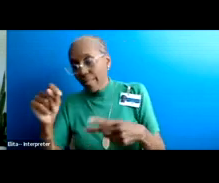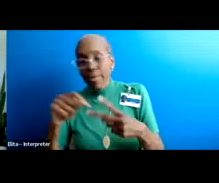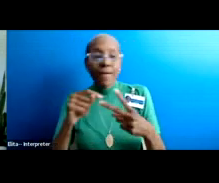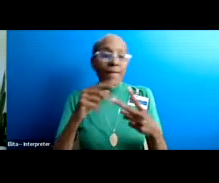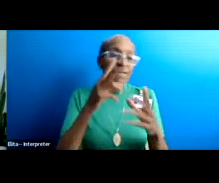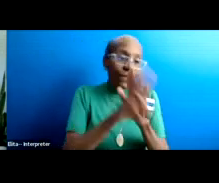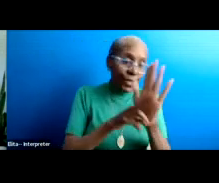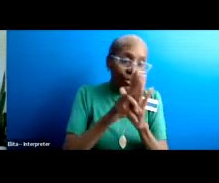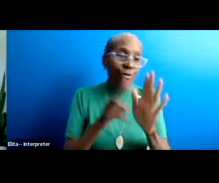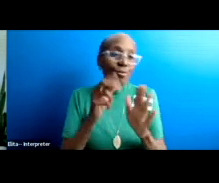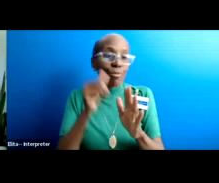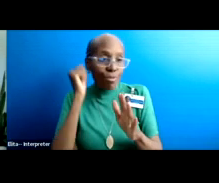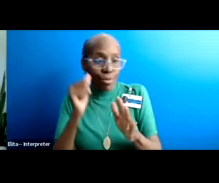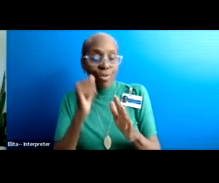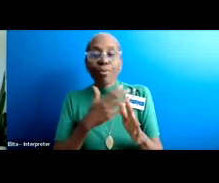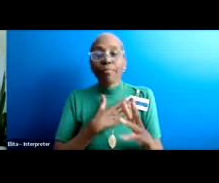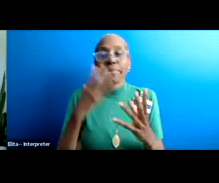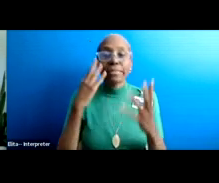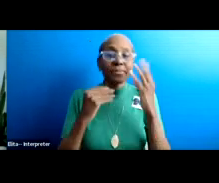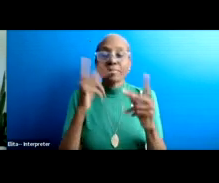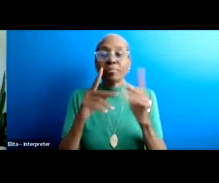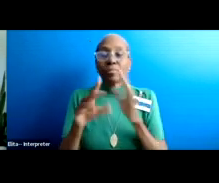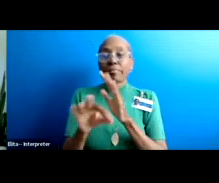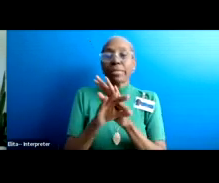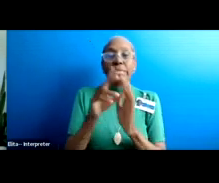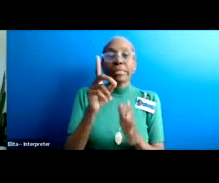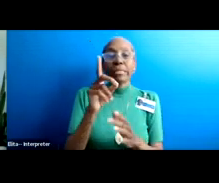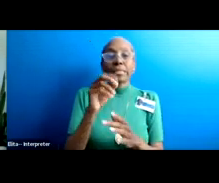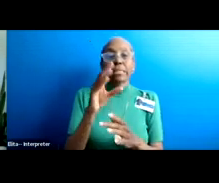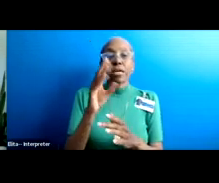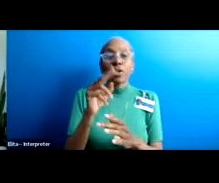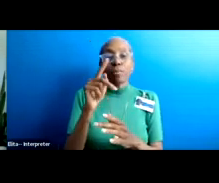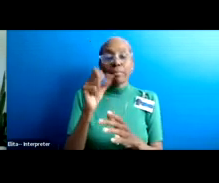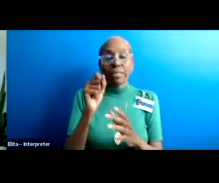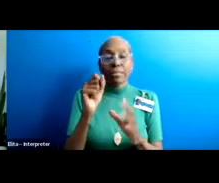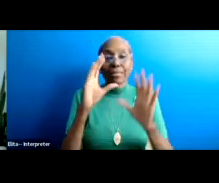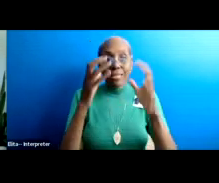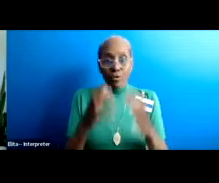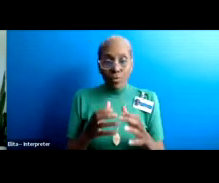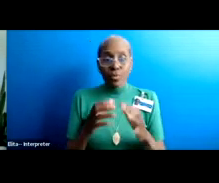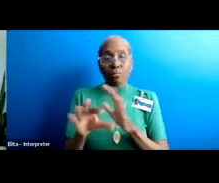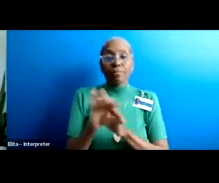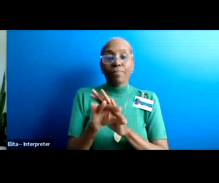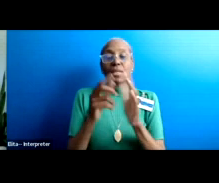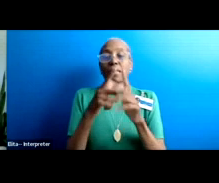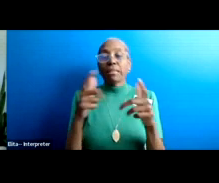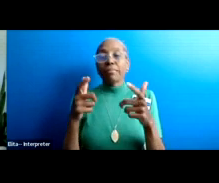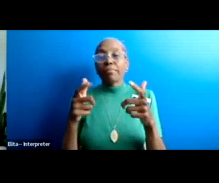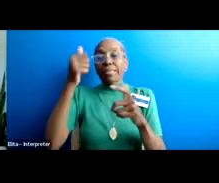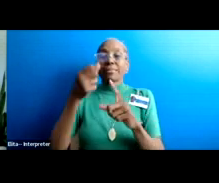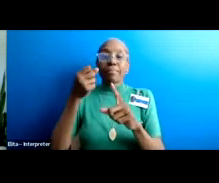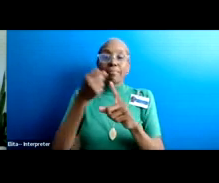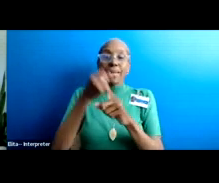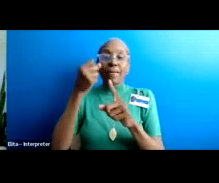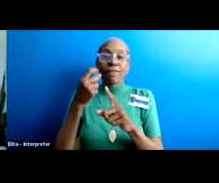audio. And in my experience, when folks choose the documents category, they really get the biggest bang for their buck,